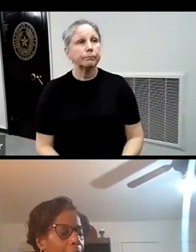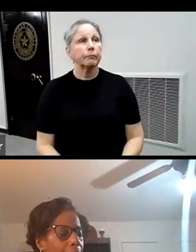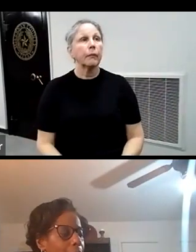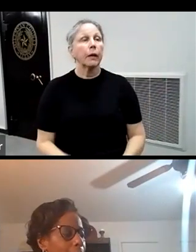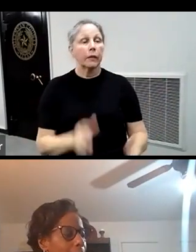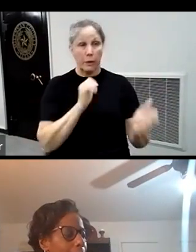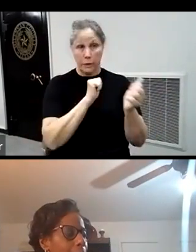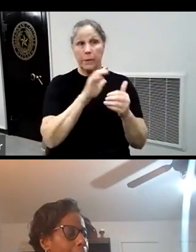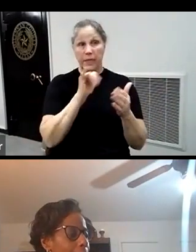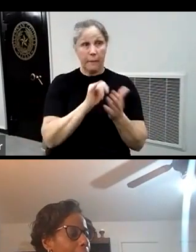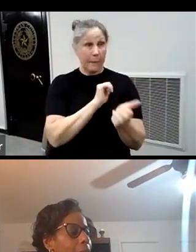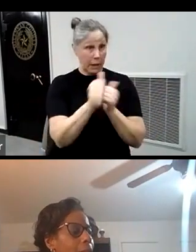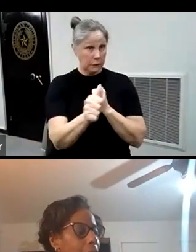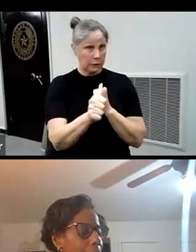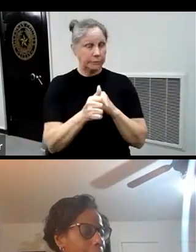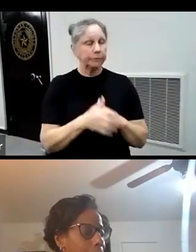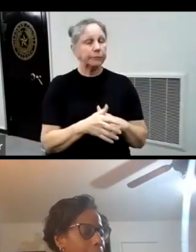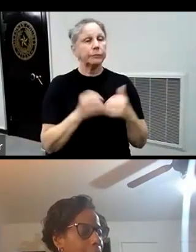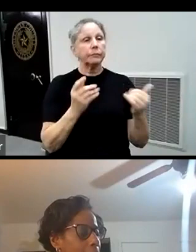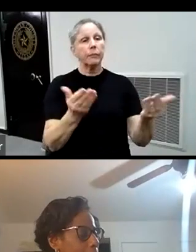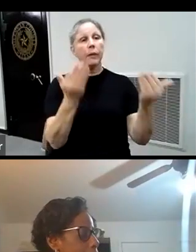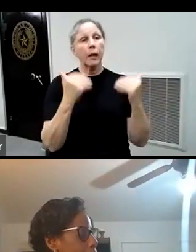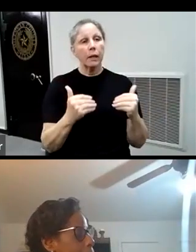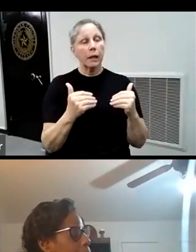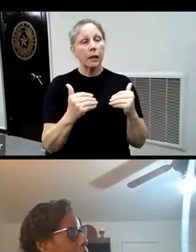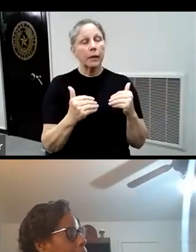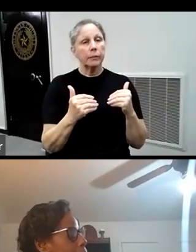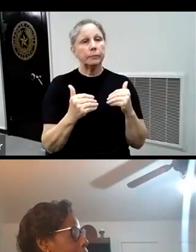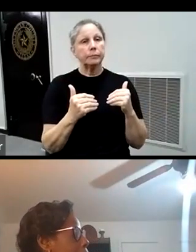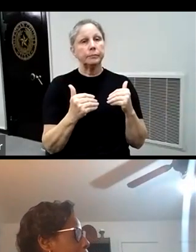Pass. Thank you. All right, while